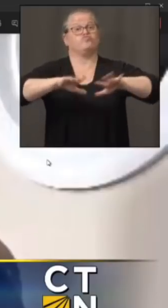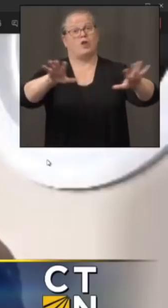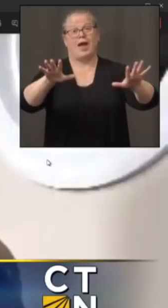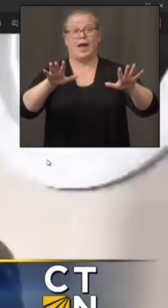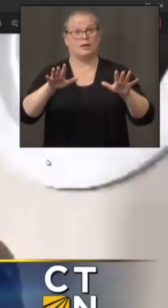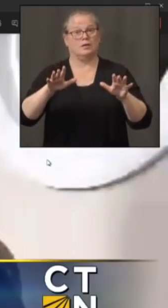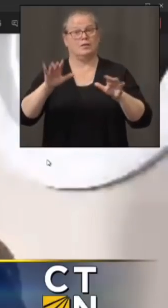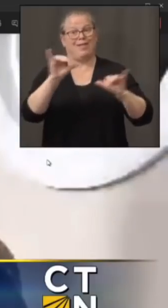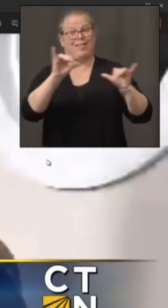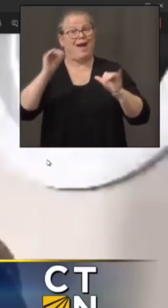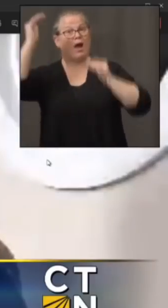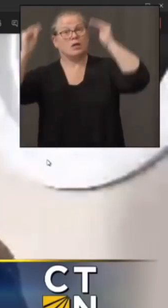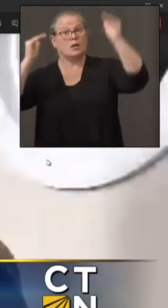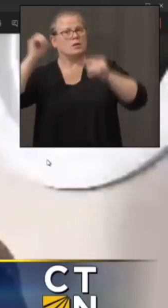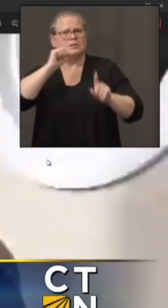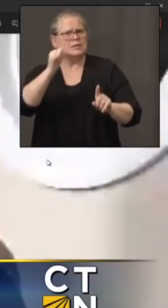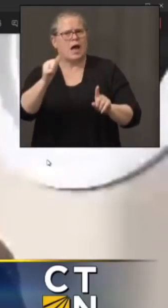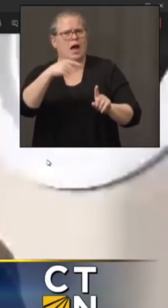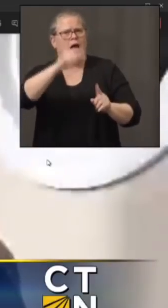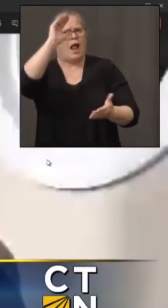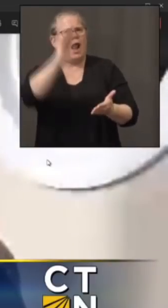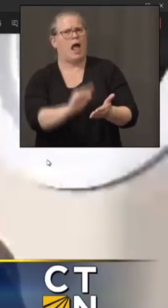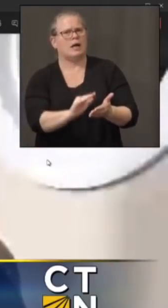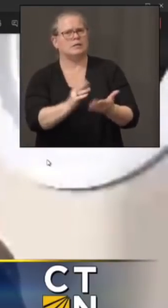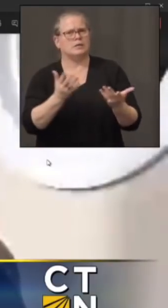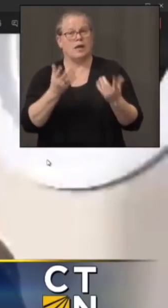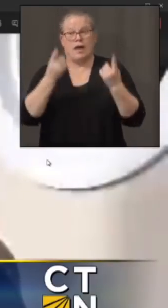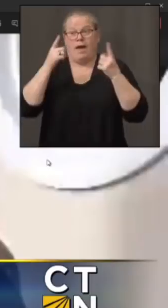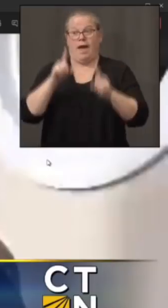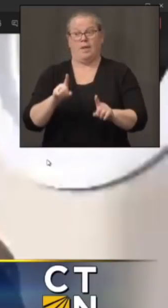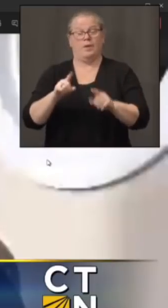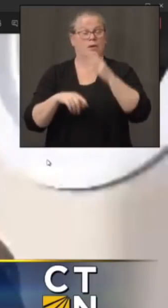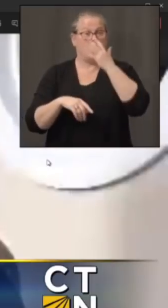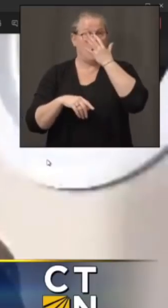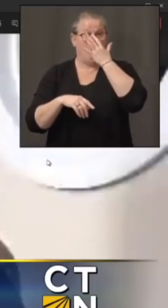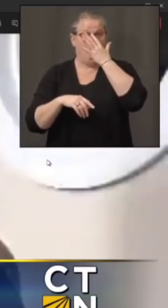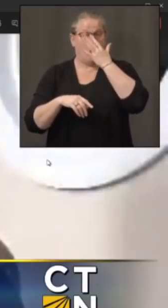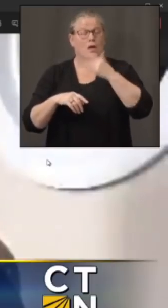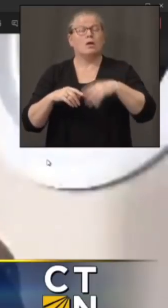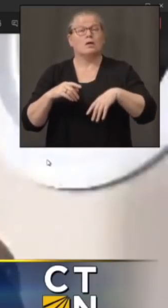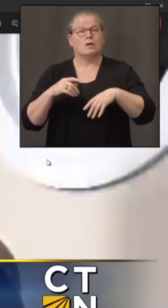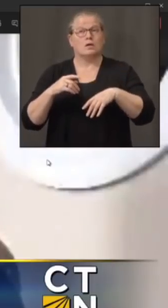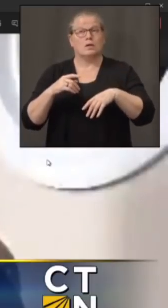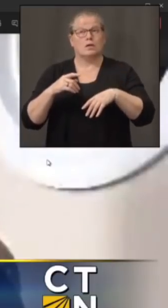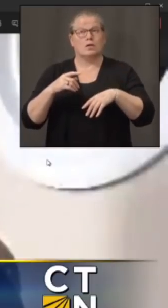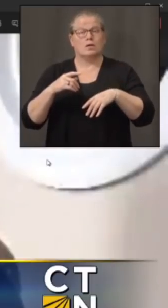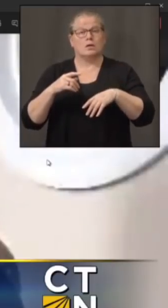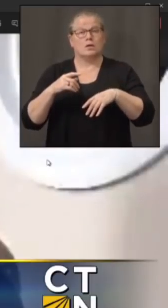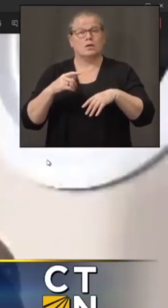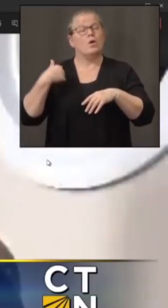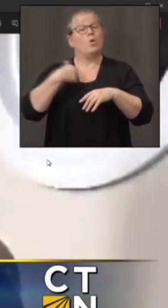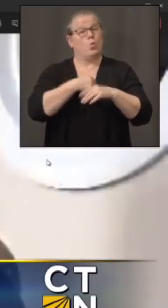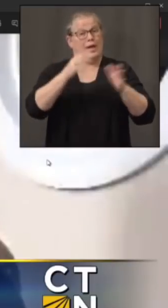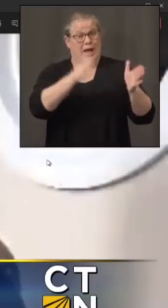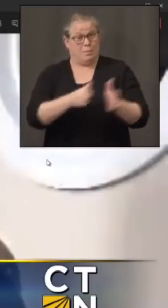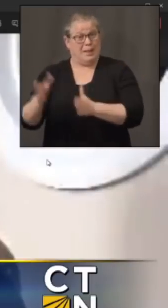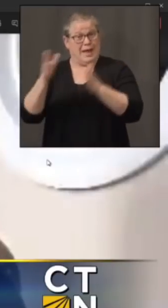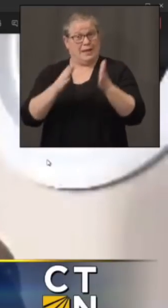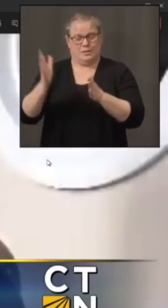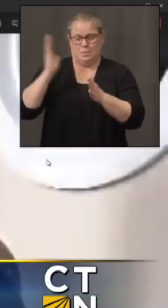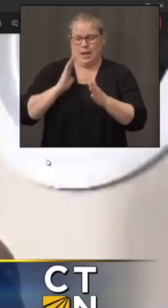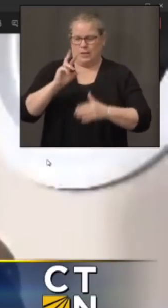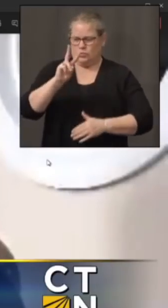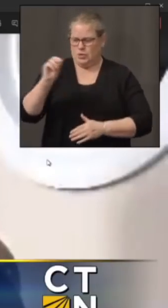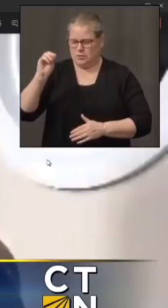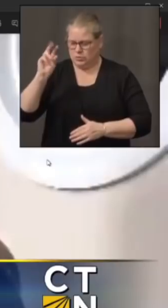of this pandemic an influenza playbook that was largely modeled off of the plans that we put in place back in 2002